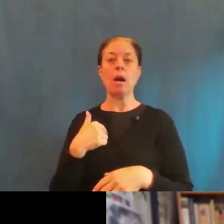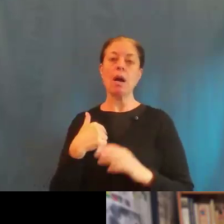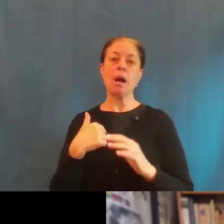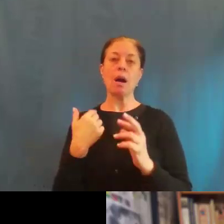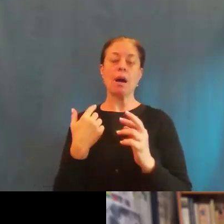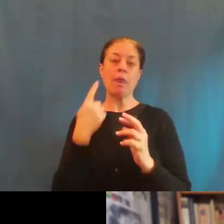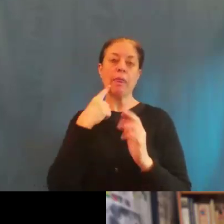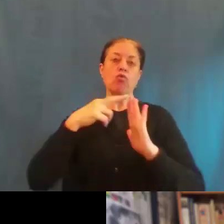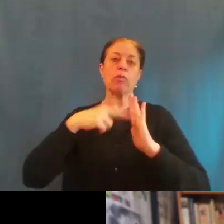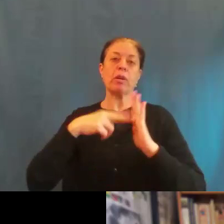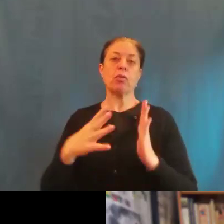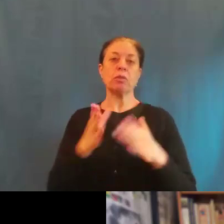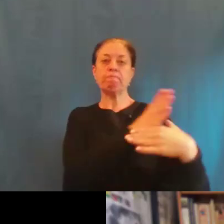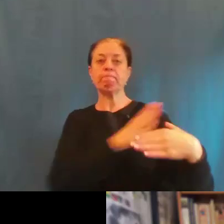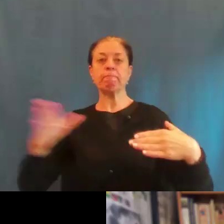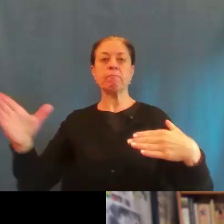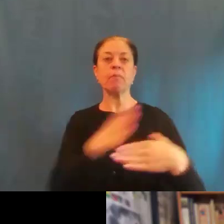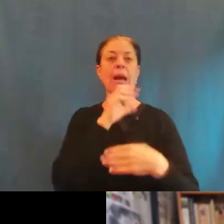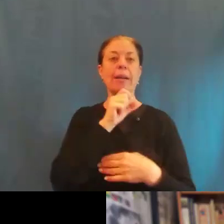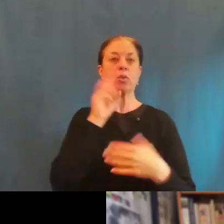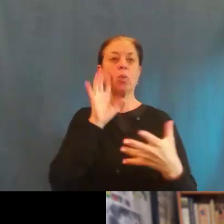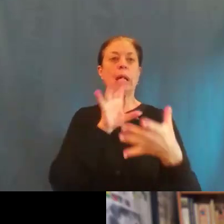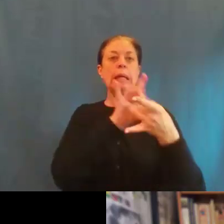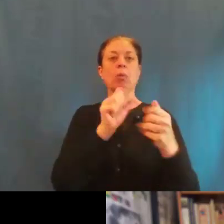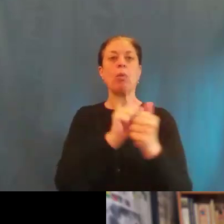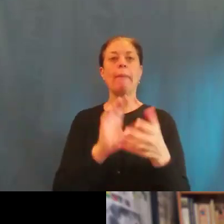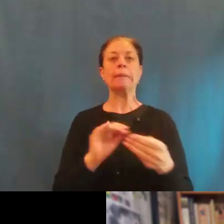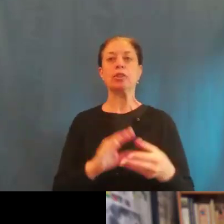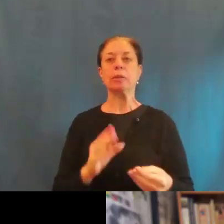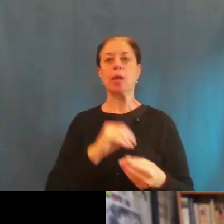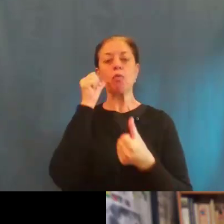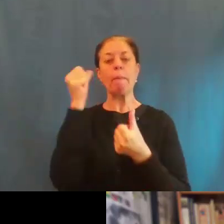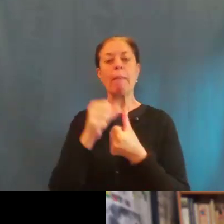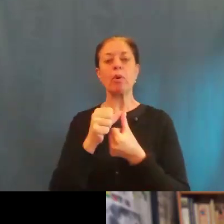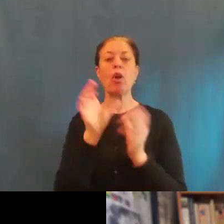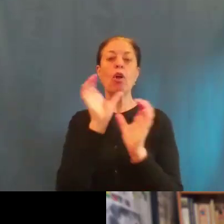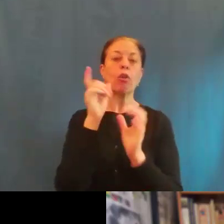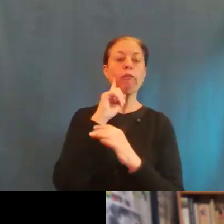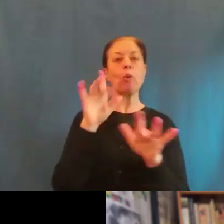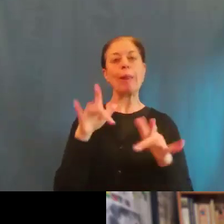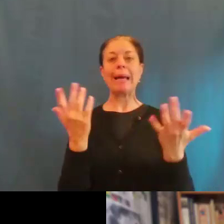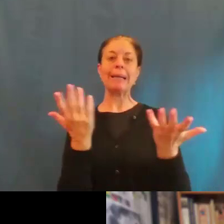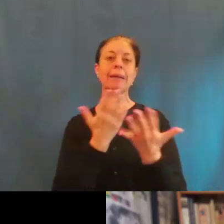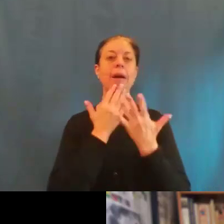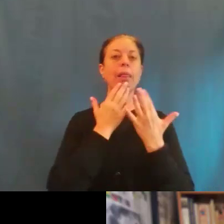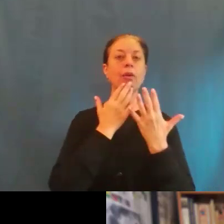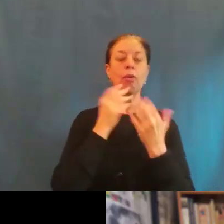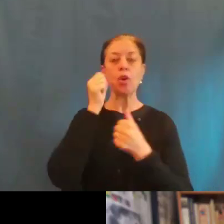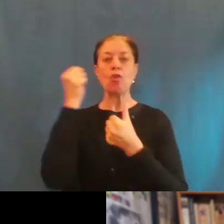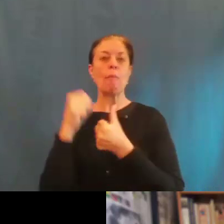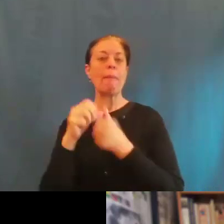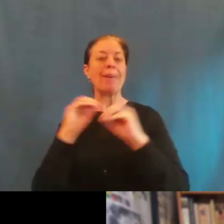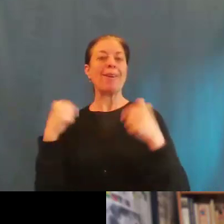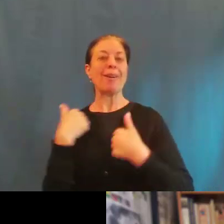all ages will connect with the messages here and remember to look for light and color and remember that none of